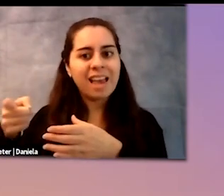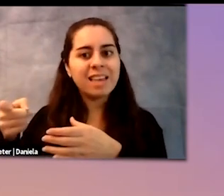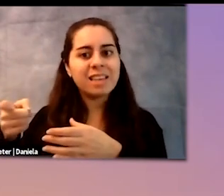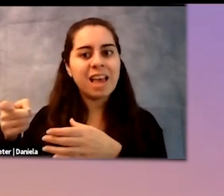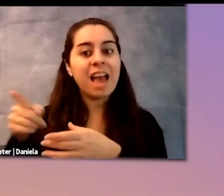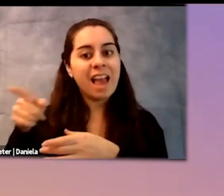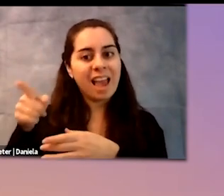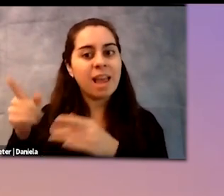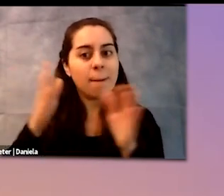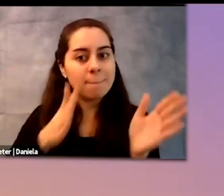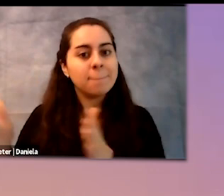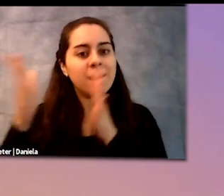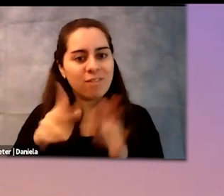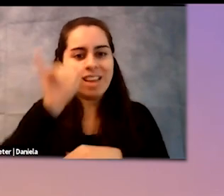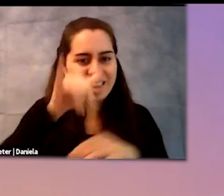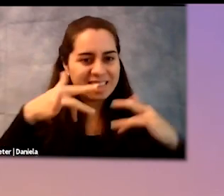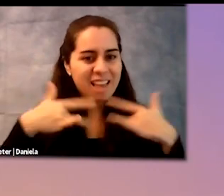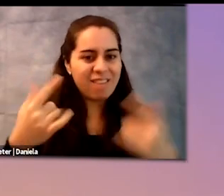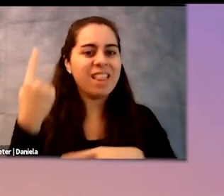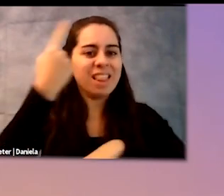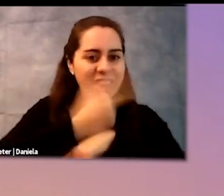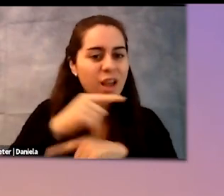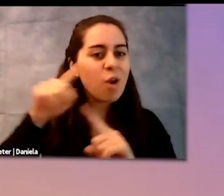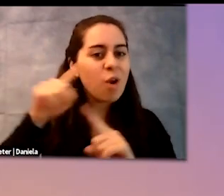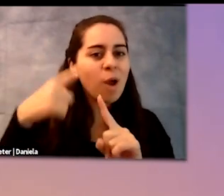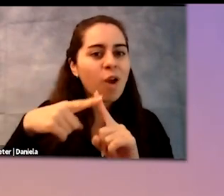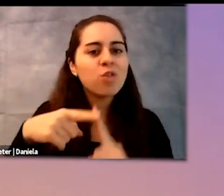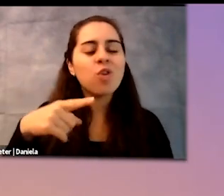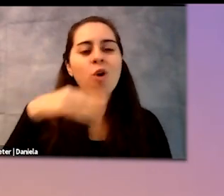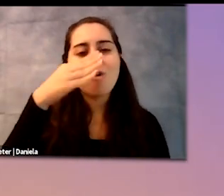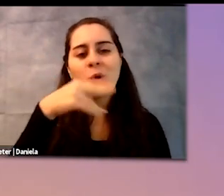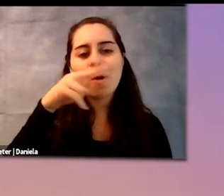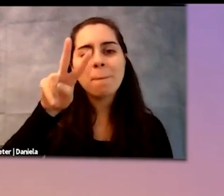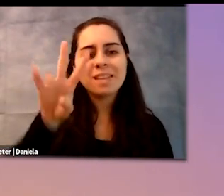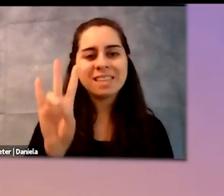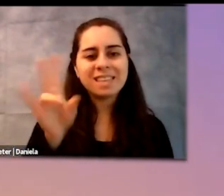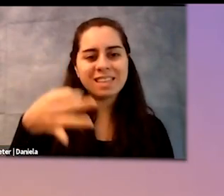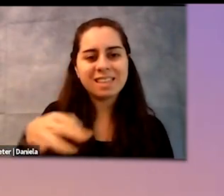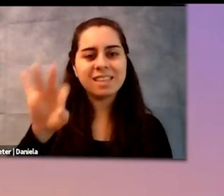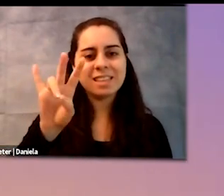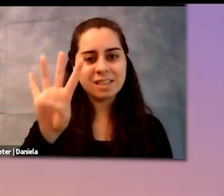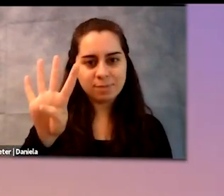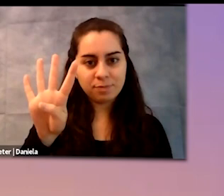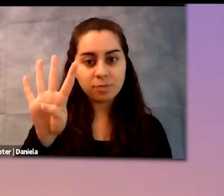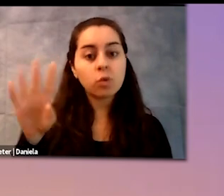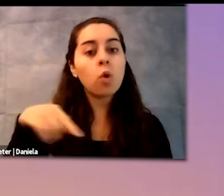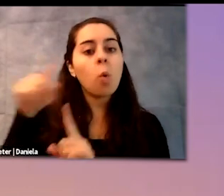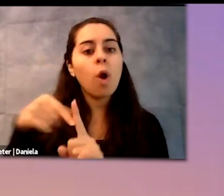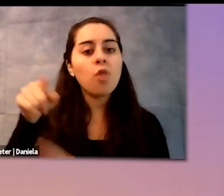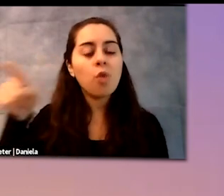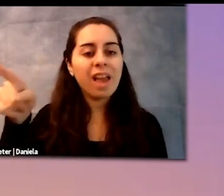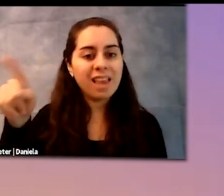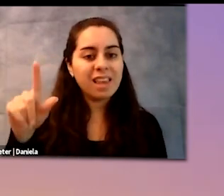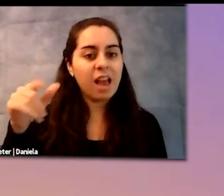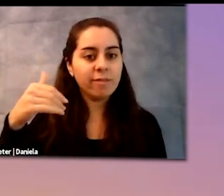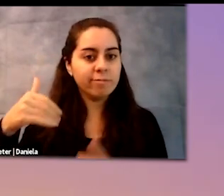on October 27th, 1974. Since 2014, she rematriated back to Puerto Rico, where she is